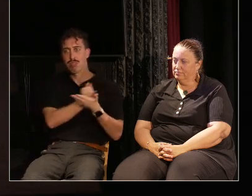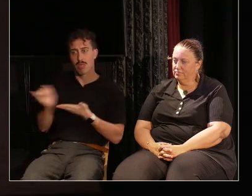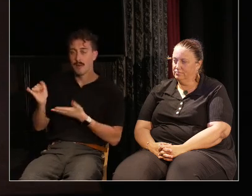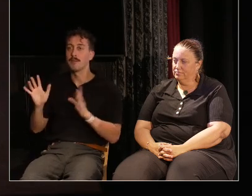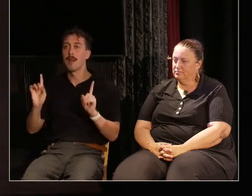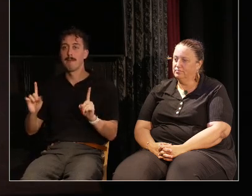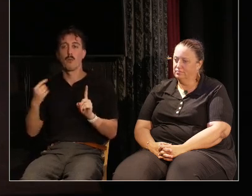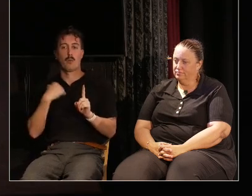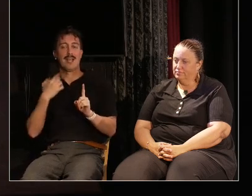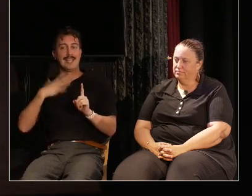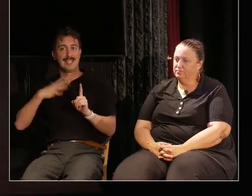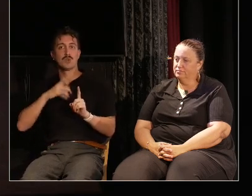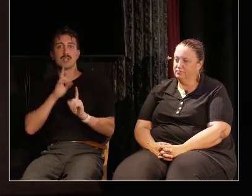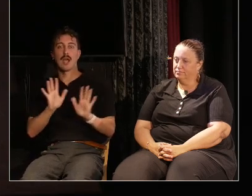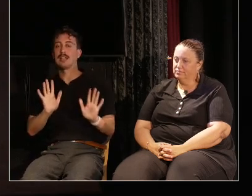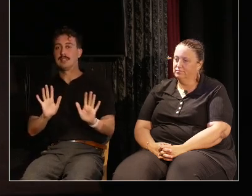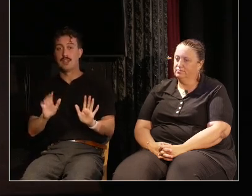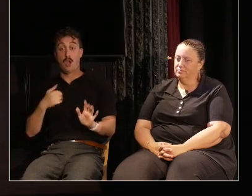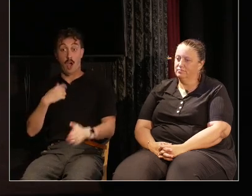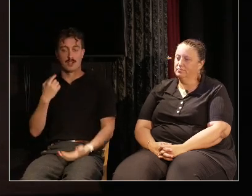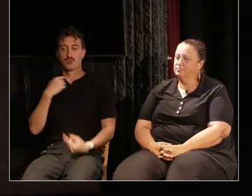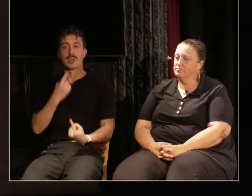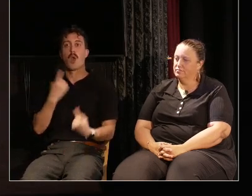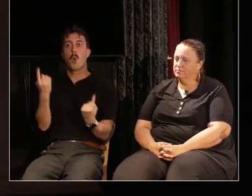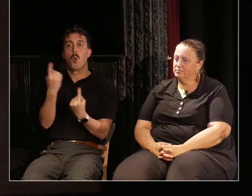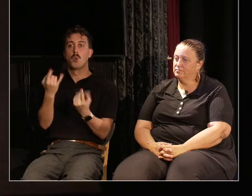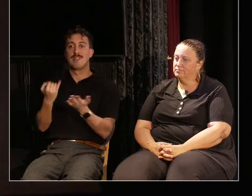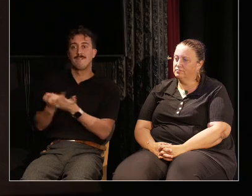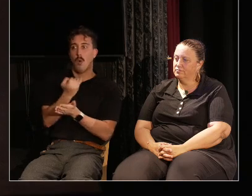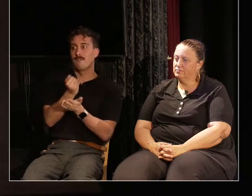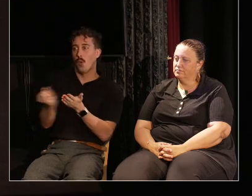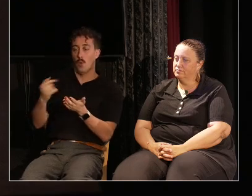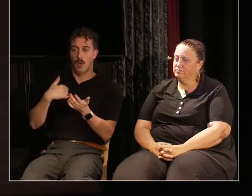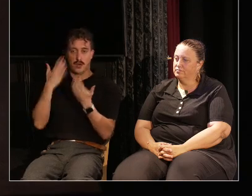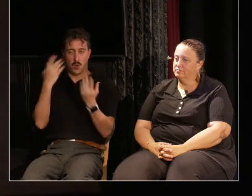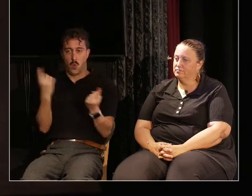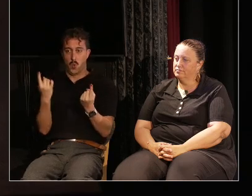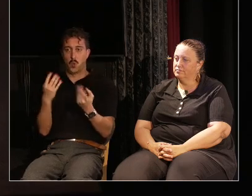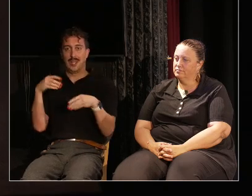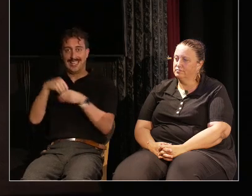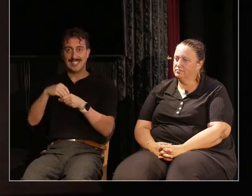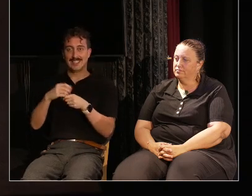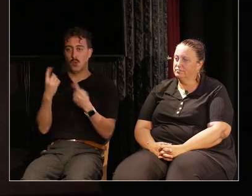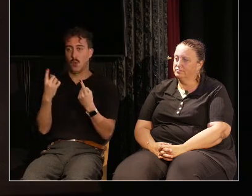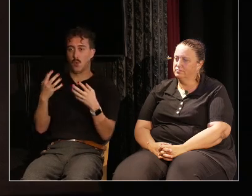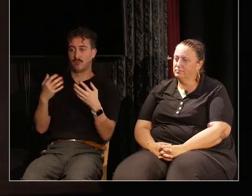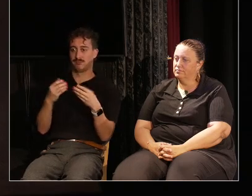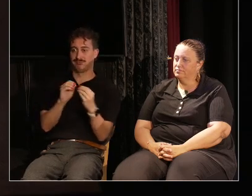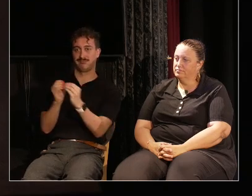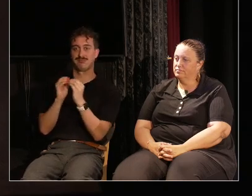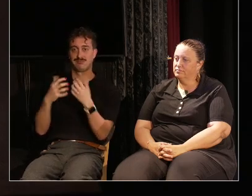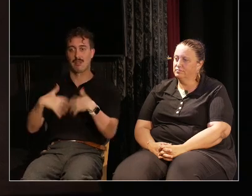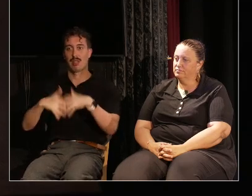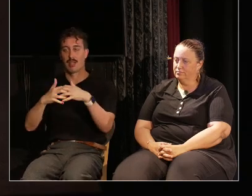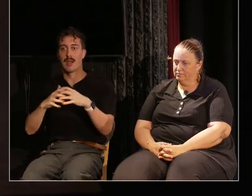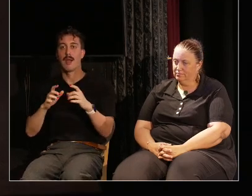way is to say, look, it's not, I don't care whose fault it is. I don't actually know whose fault it is because I wasn't party to those conversations in